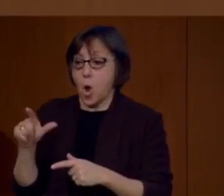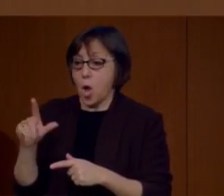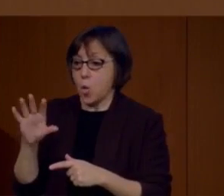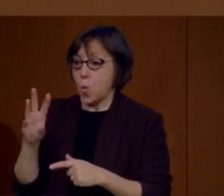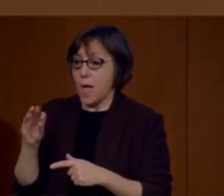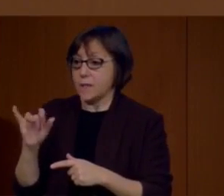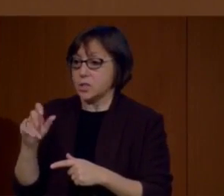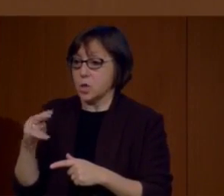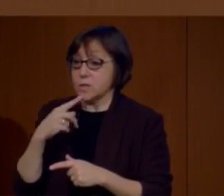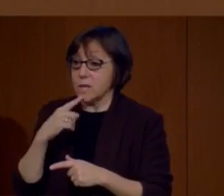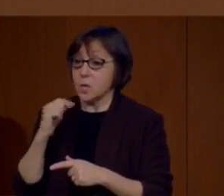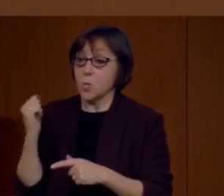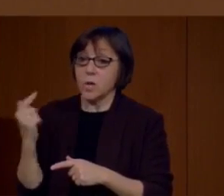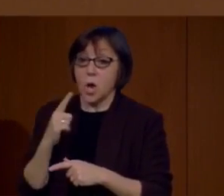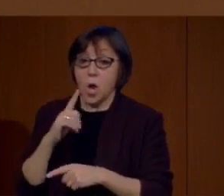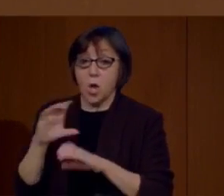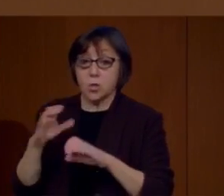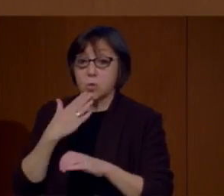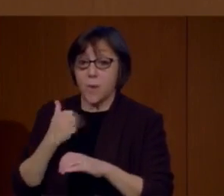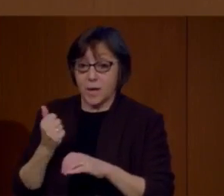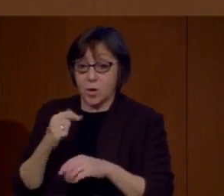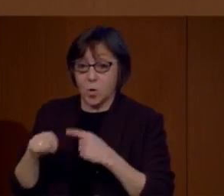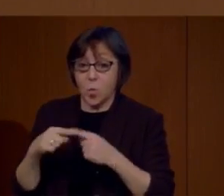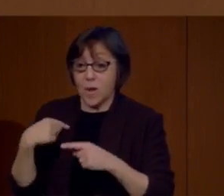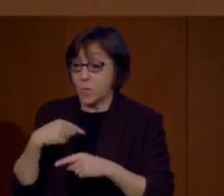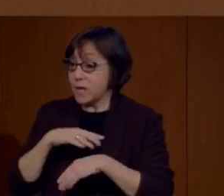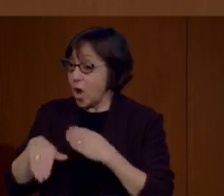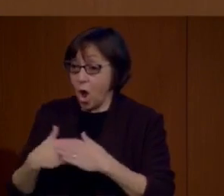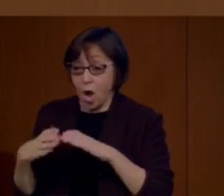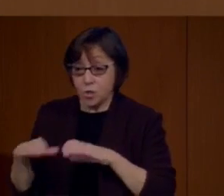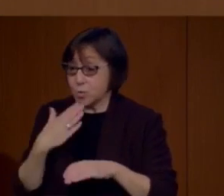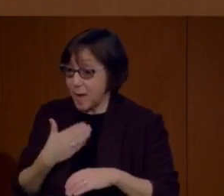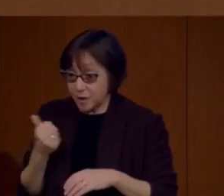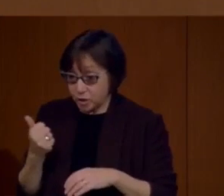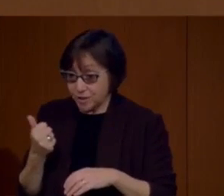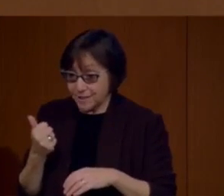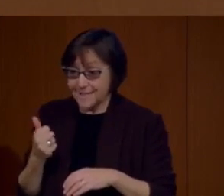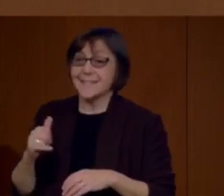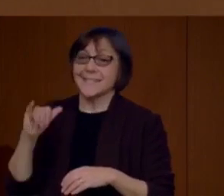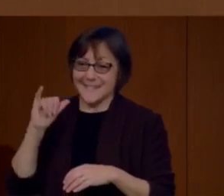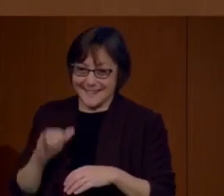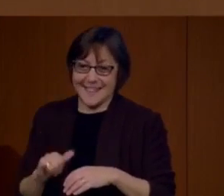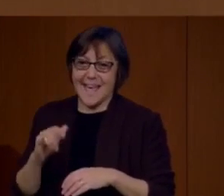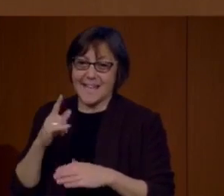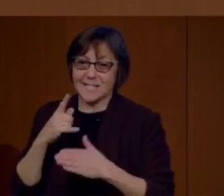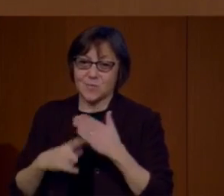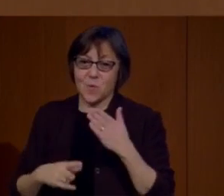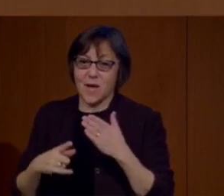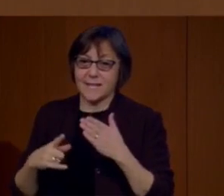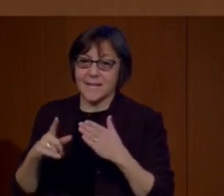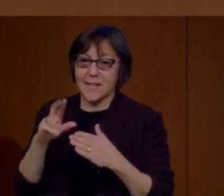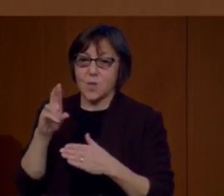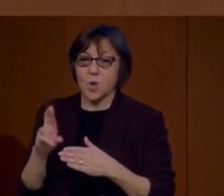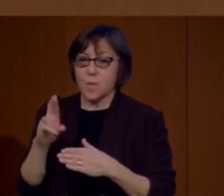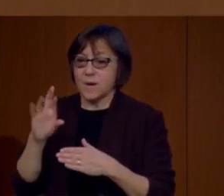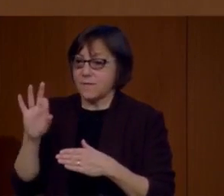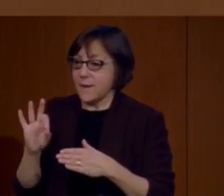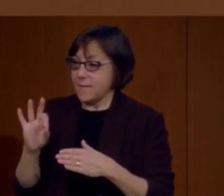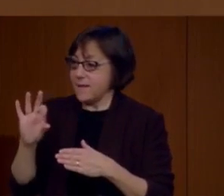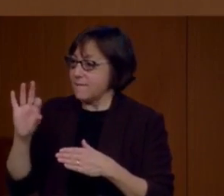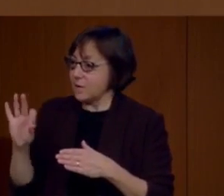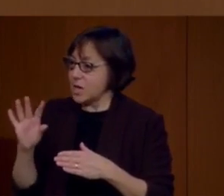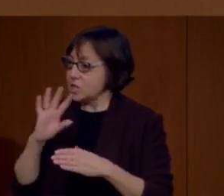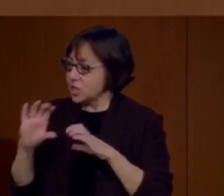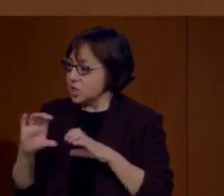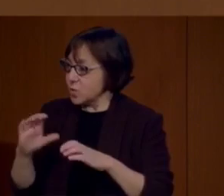say, we all do better when we all do better. And I think that is what the Ruderman Foundation is doing. I